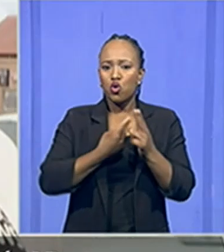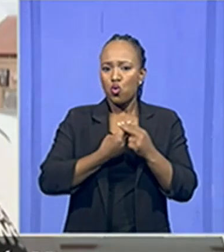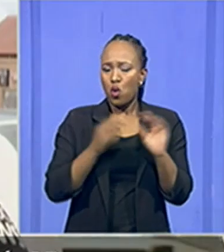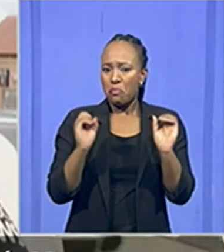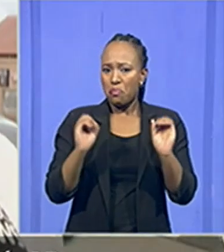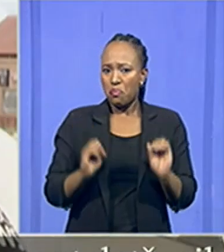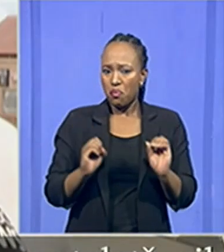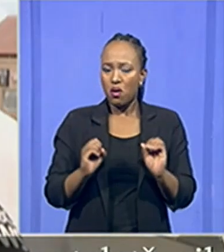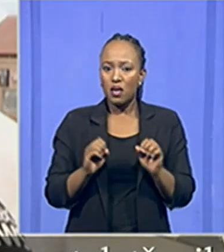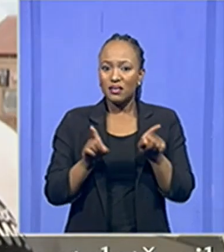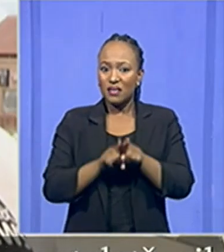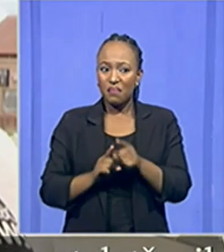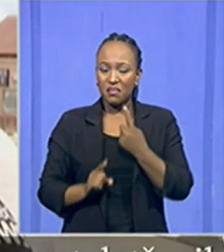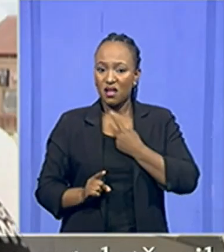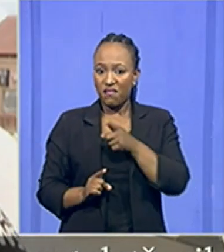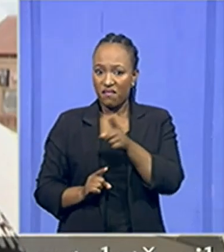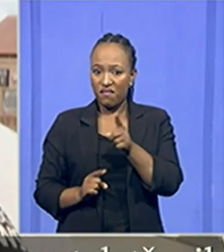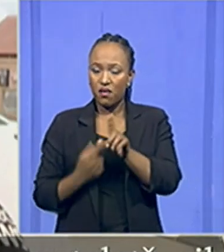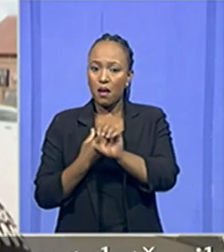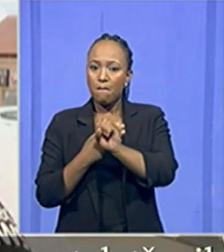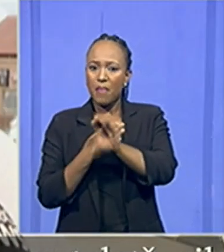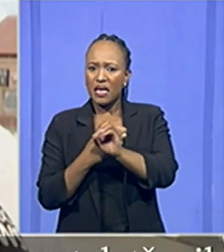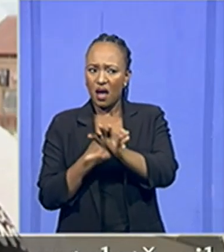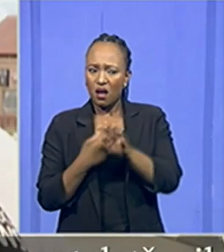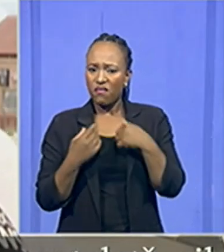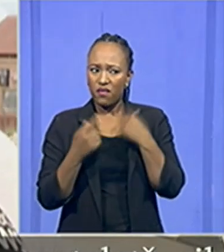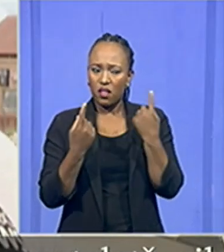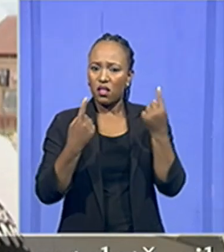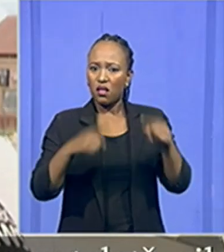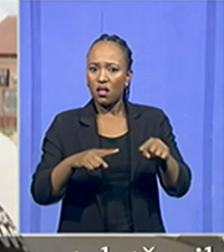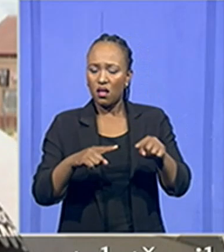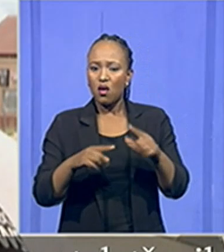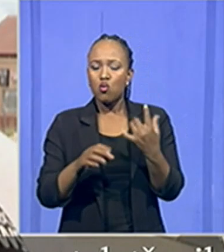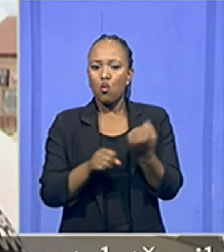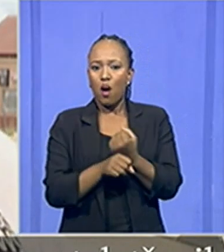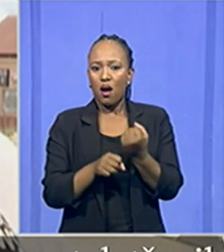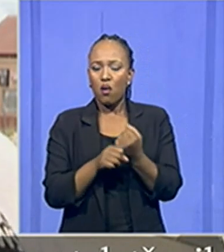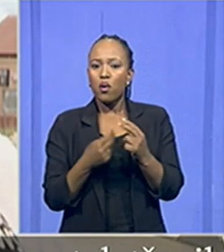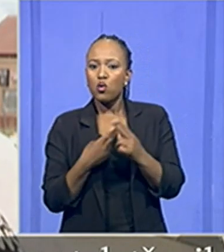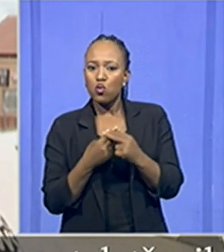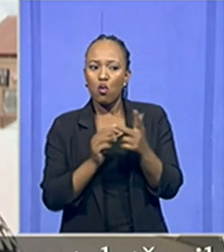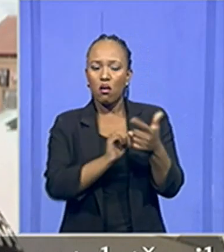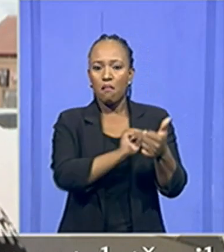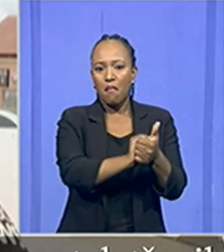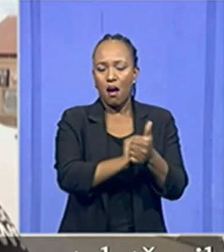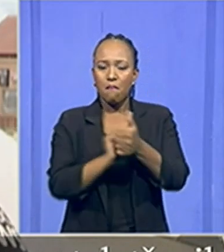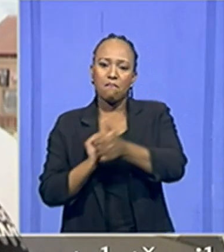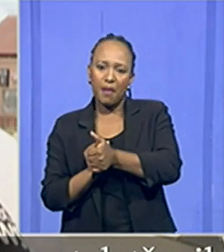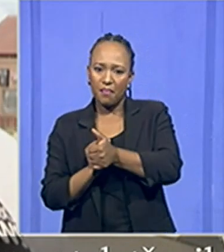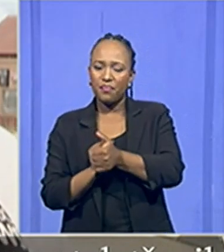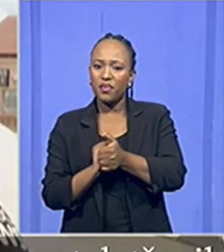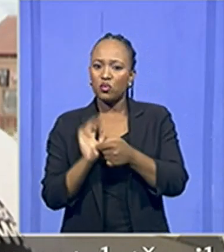as a media, if you have attended some of those, you would have realized that we will be working side by side with the unions to show that we are in